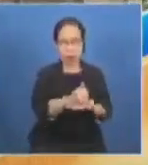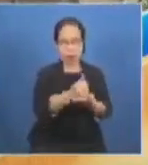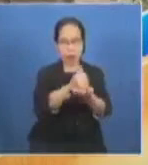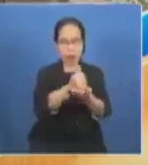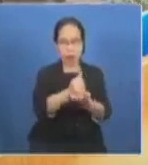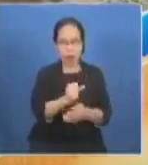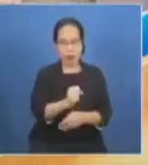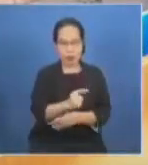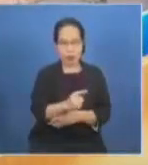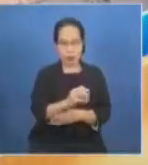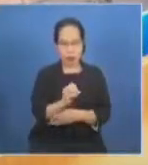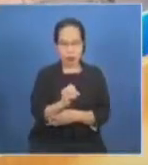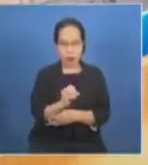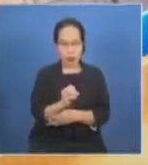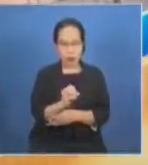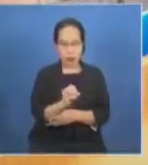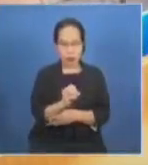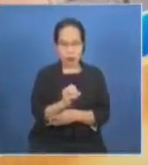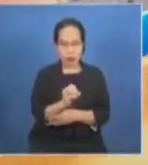Tamisan.